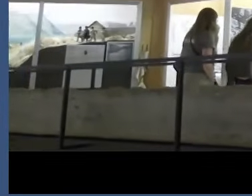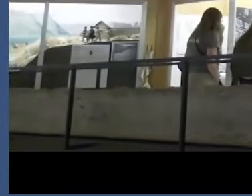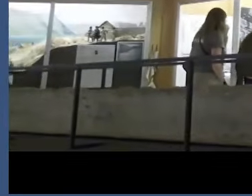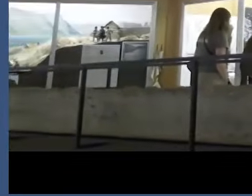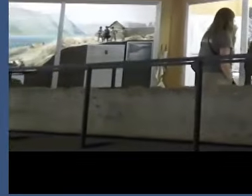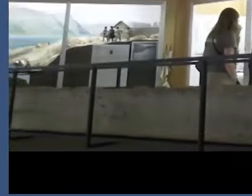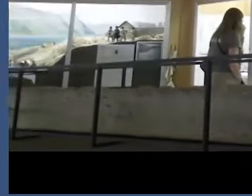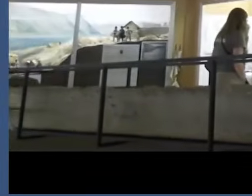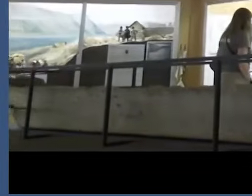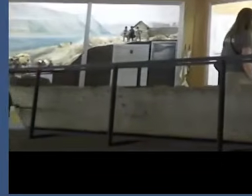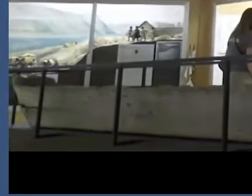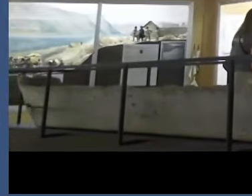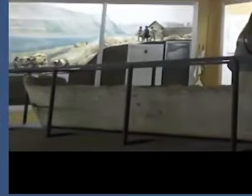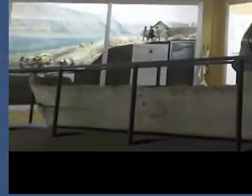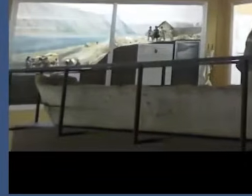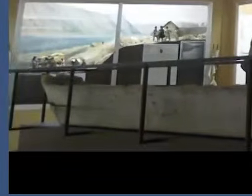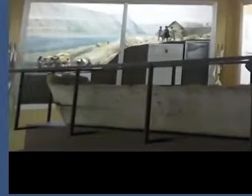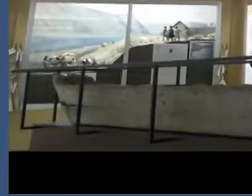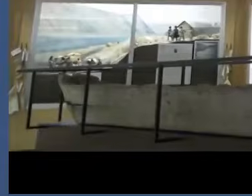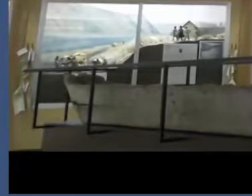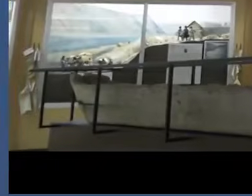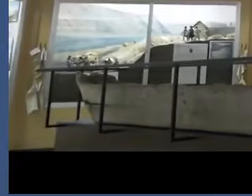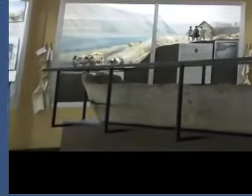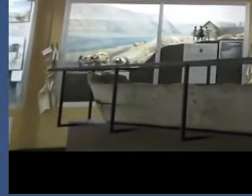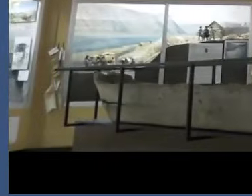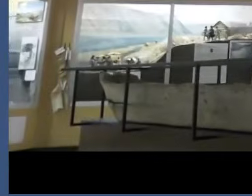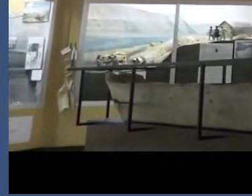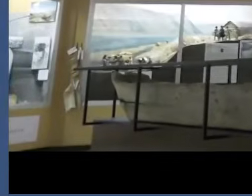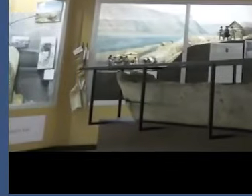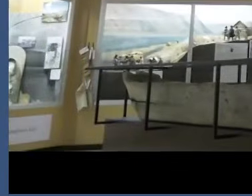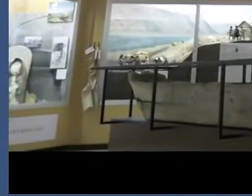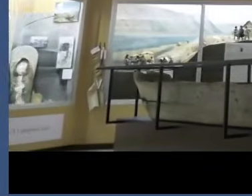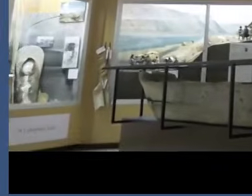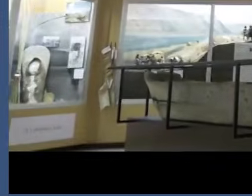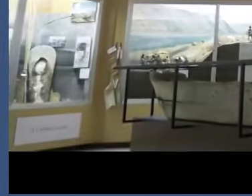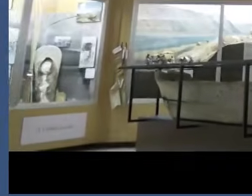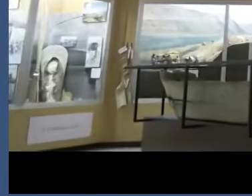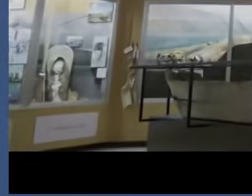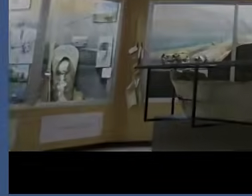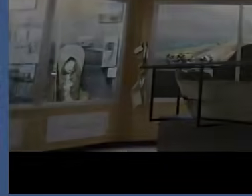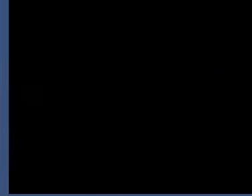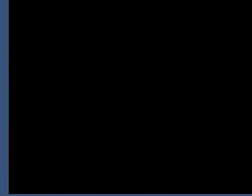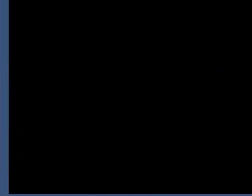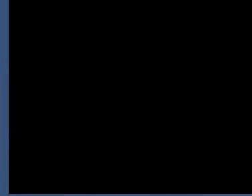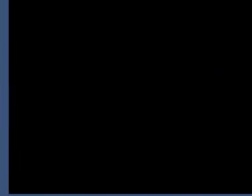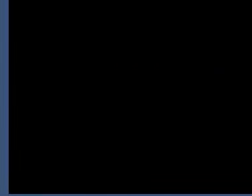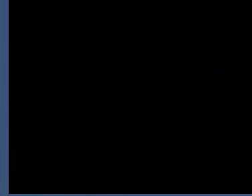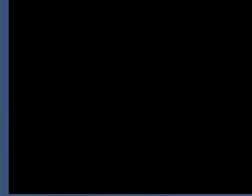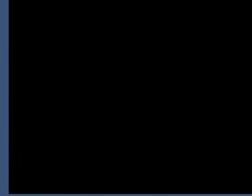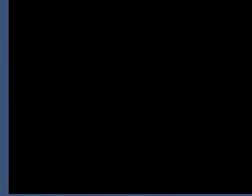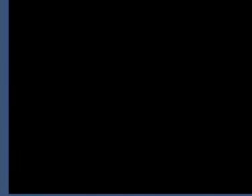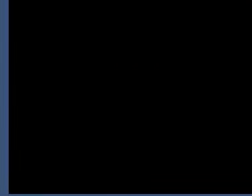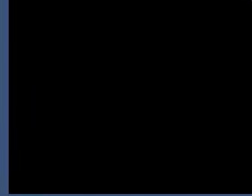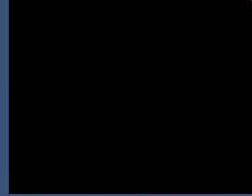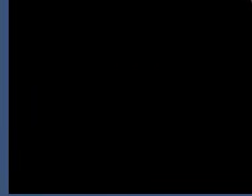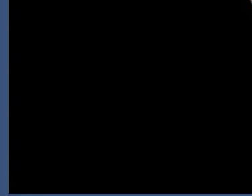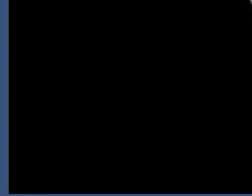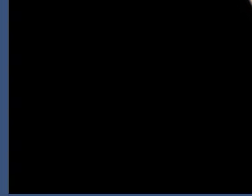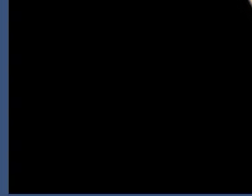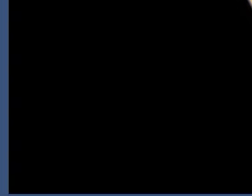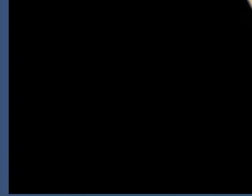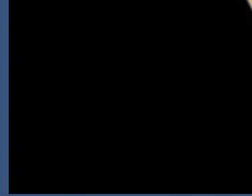The site is still here, the history is still here. It's now managed by the Colville Indian tribe, and we thank them